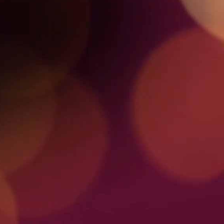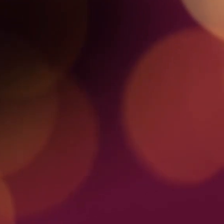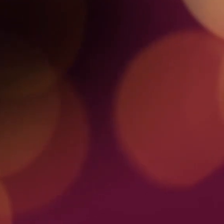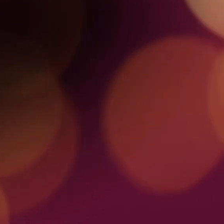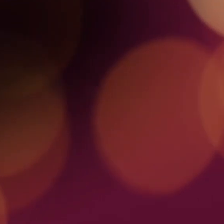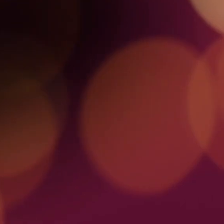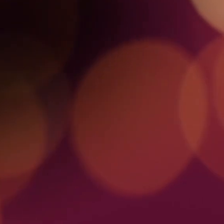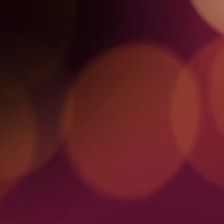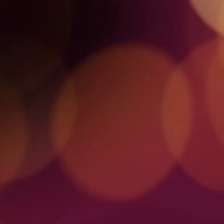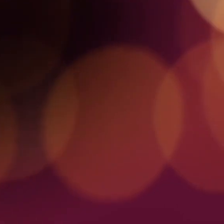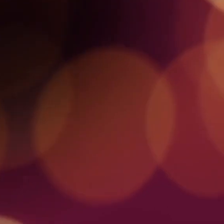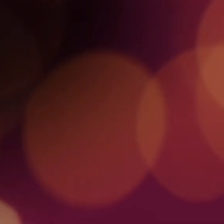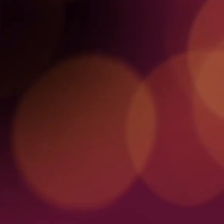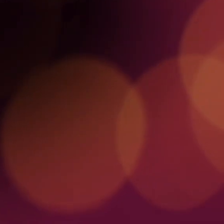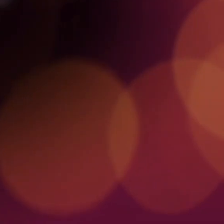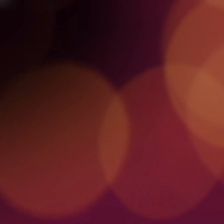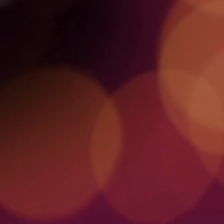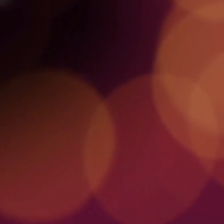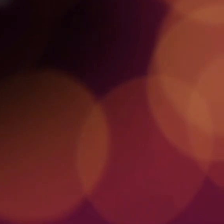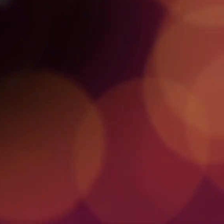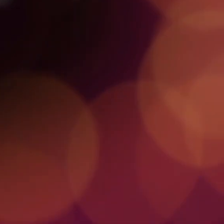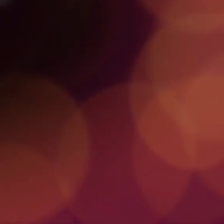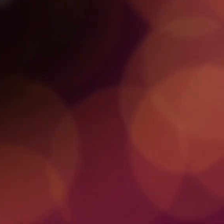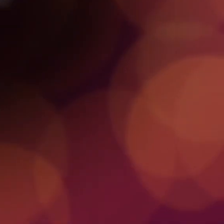that grace once given be with us